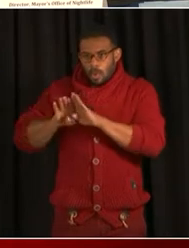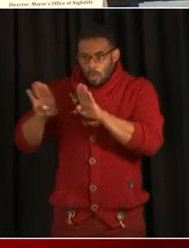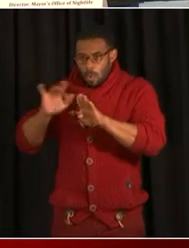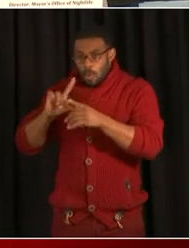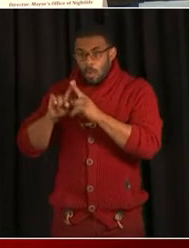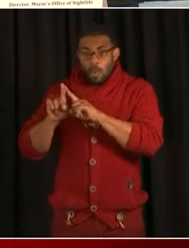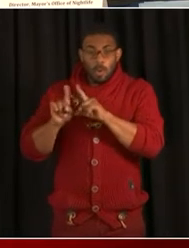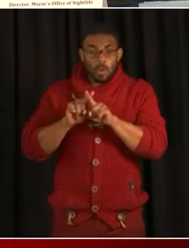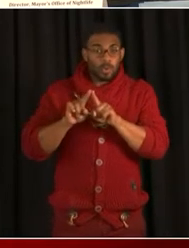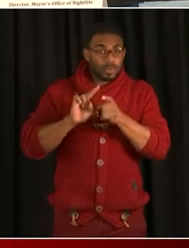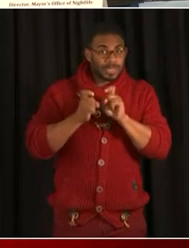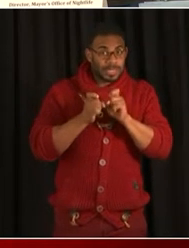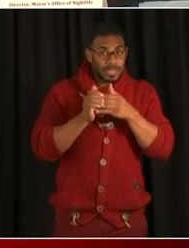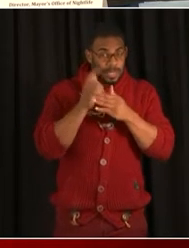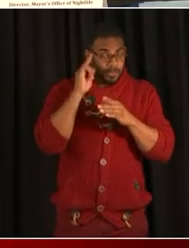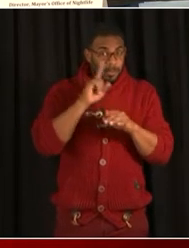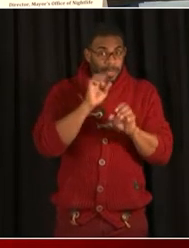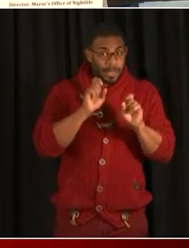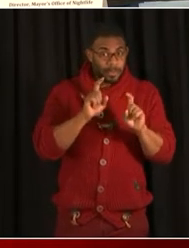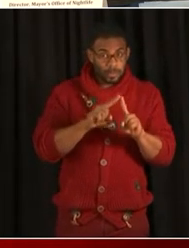also changed the guidance from